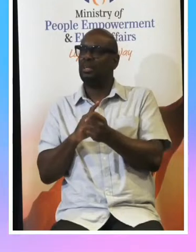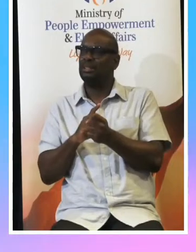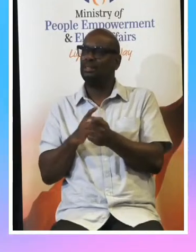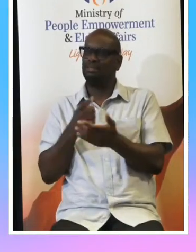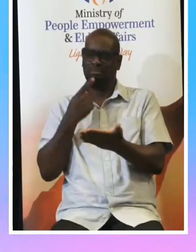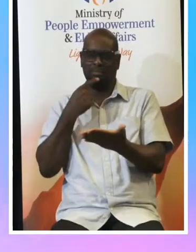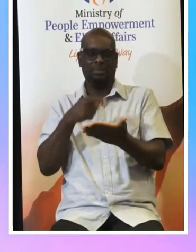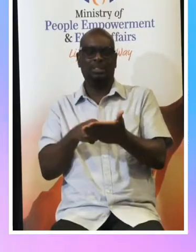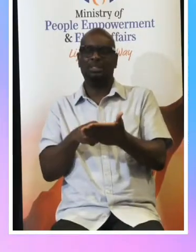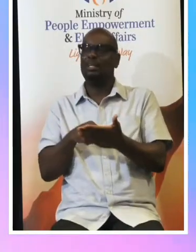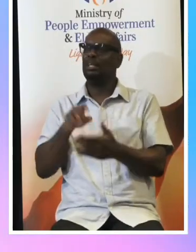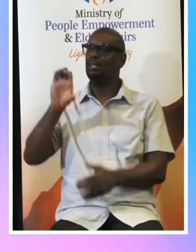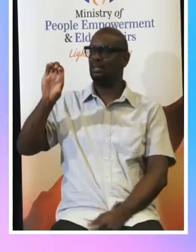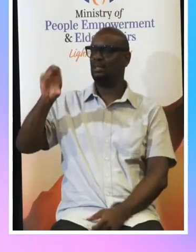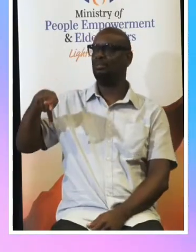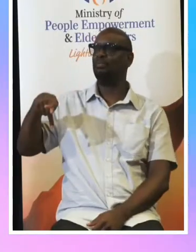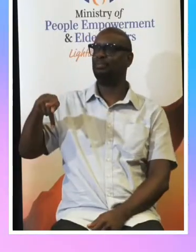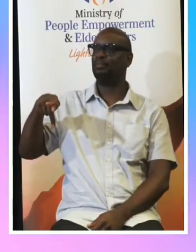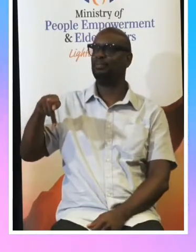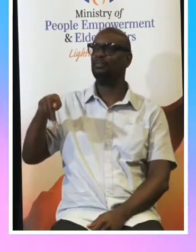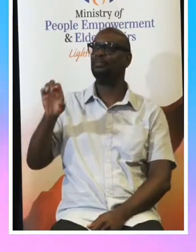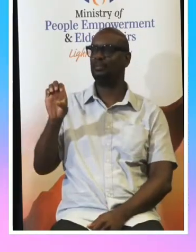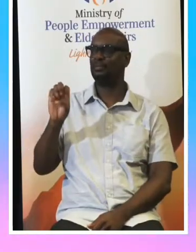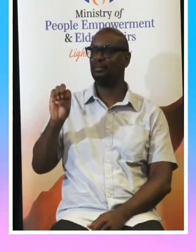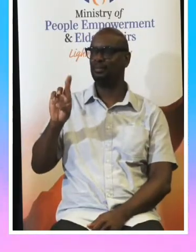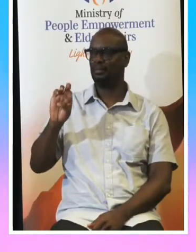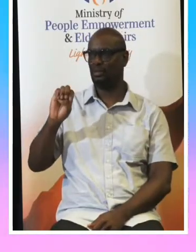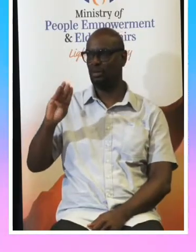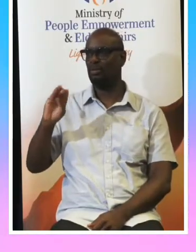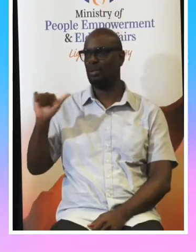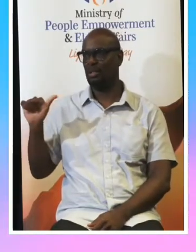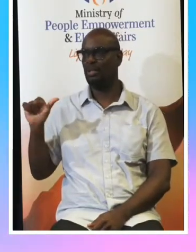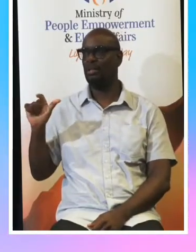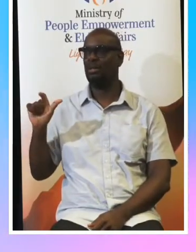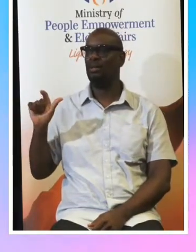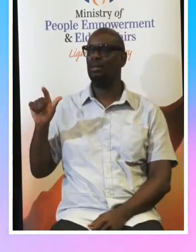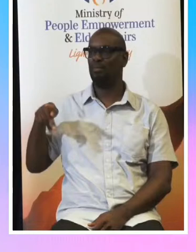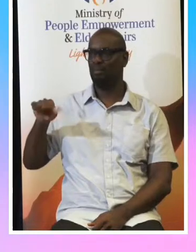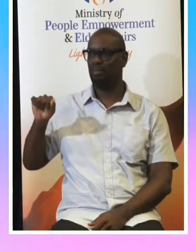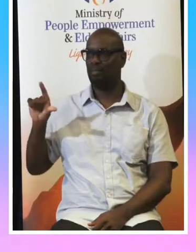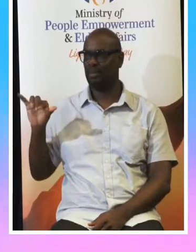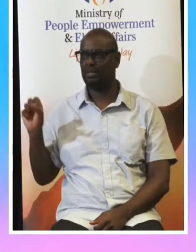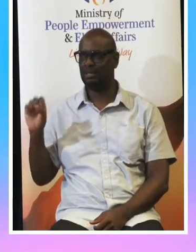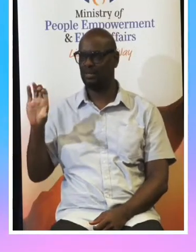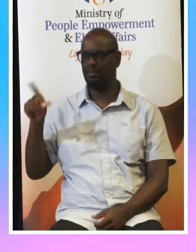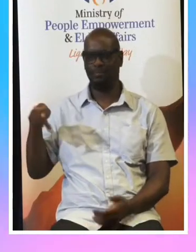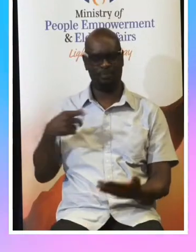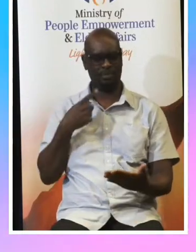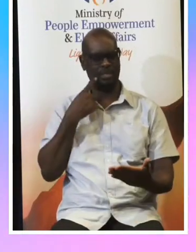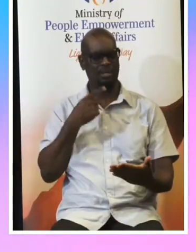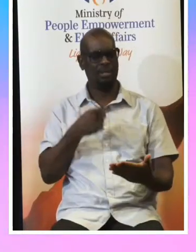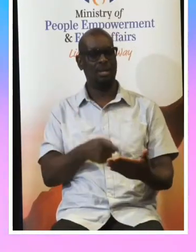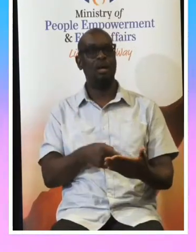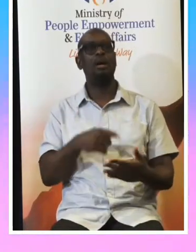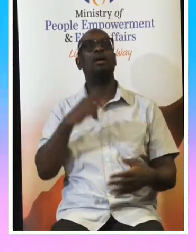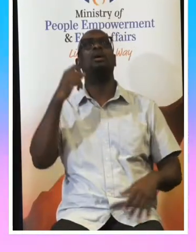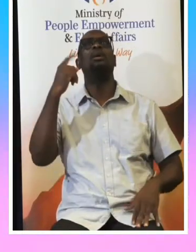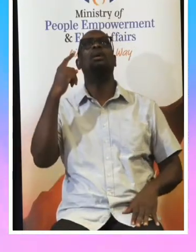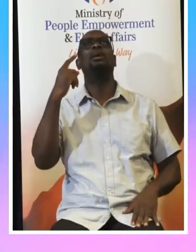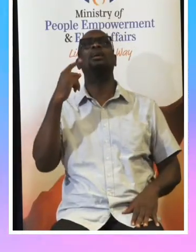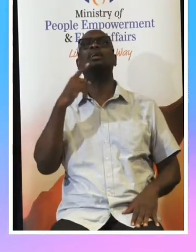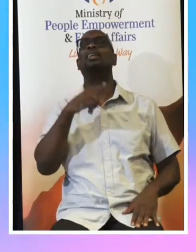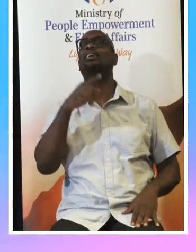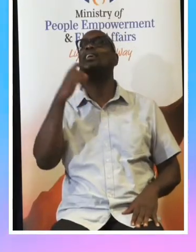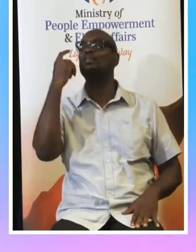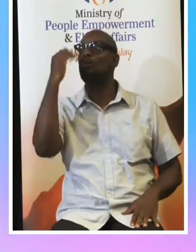was a relief to them. It gave them a reason for the fact that I entered the world early and